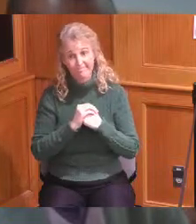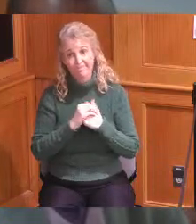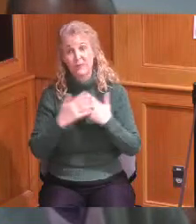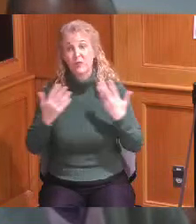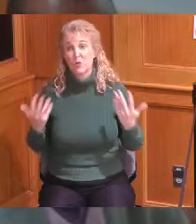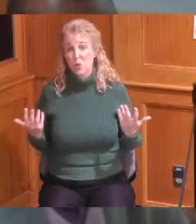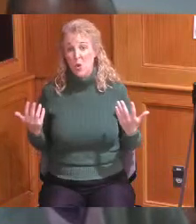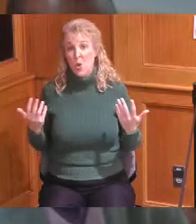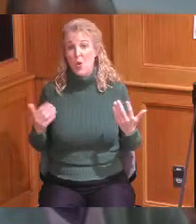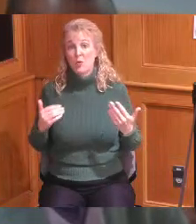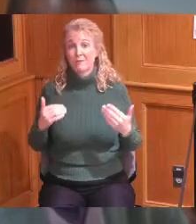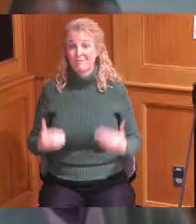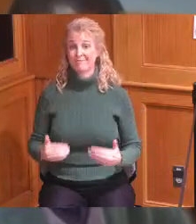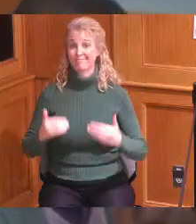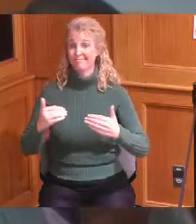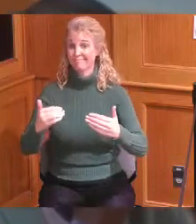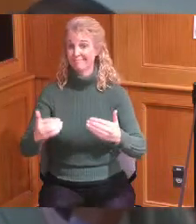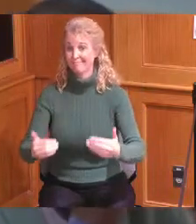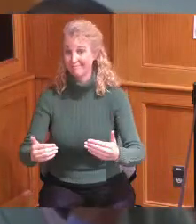So we take the next step.